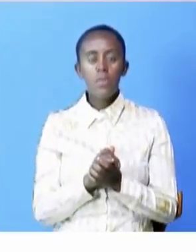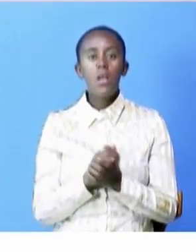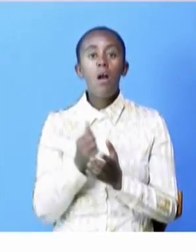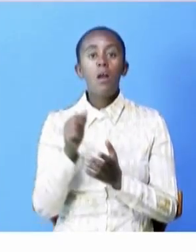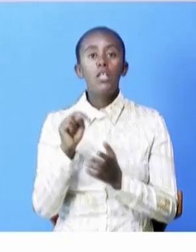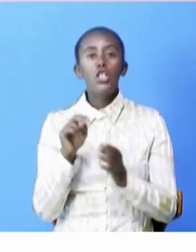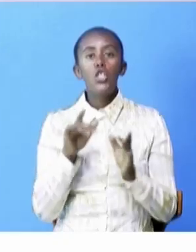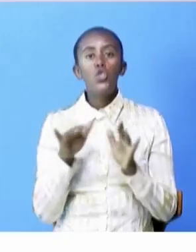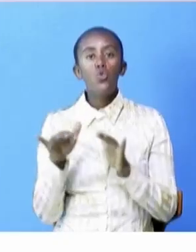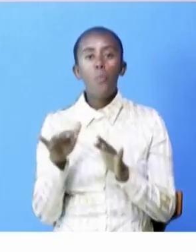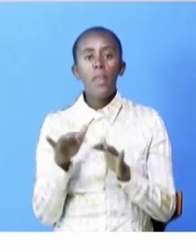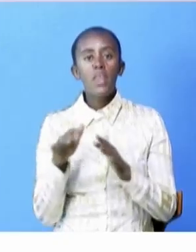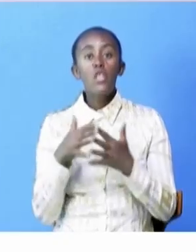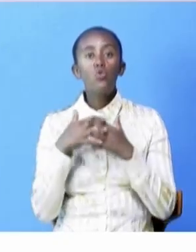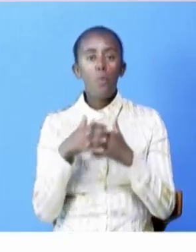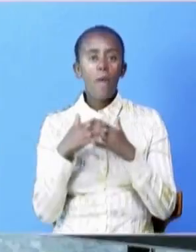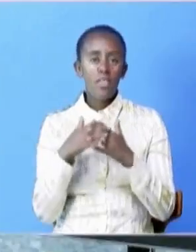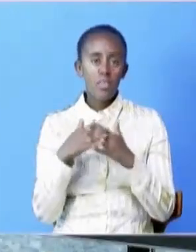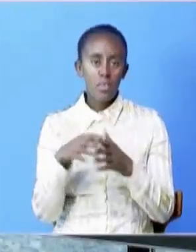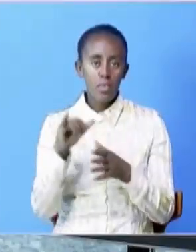instrument.